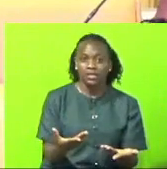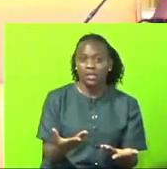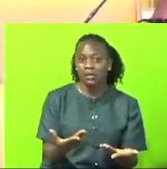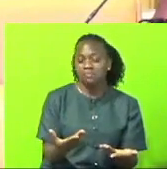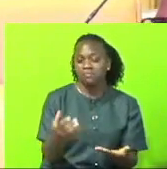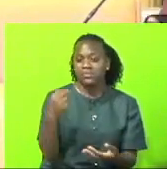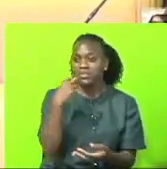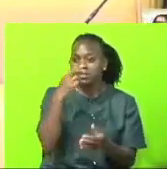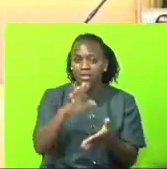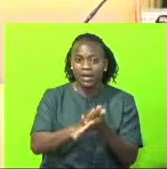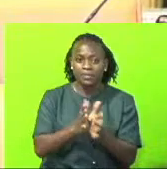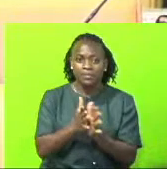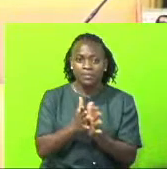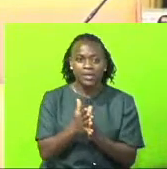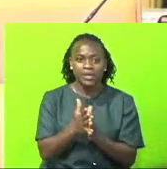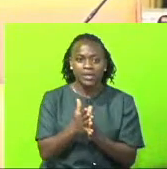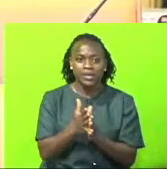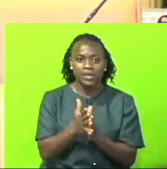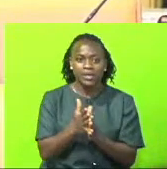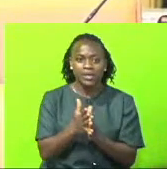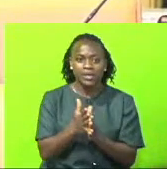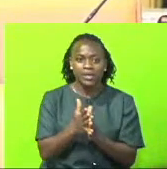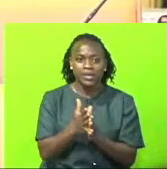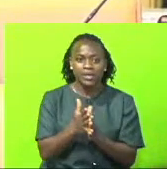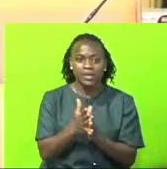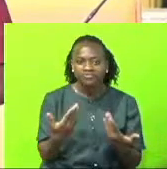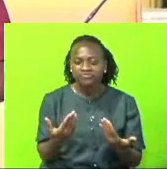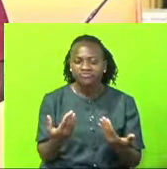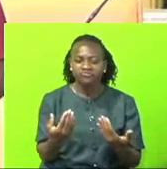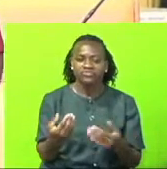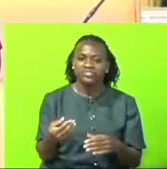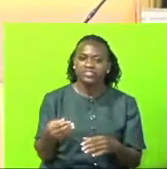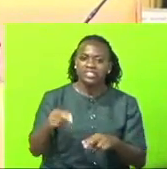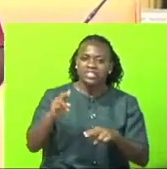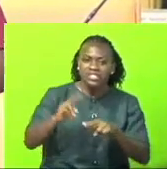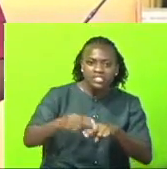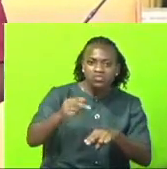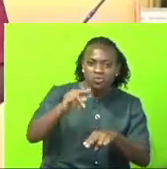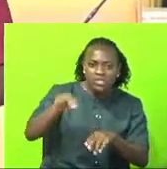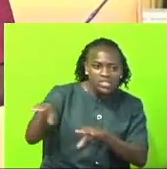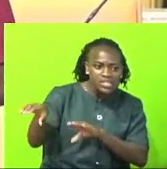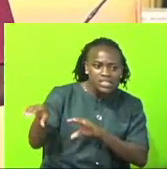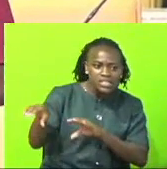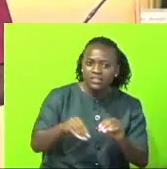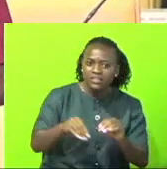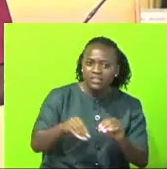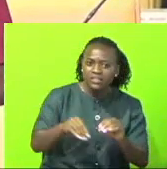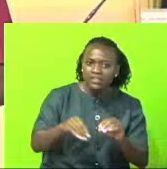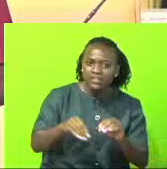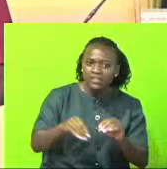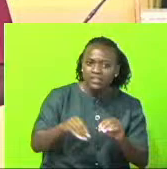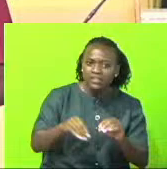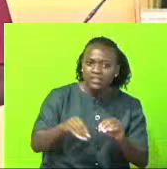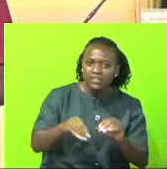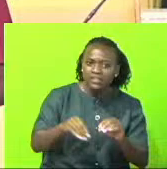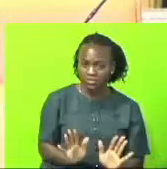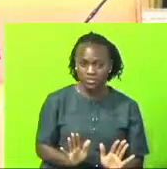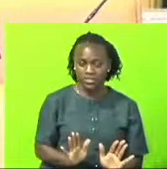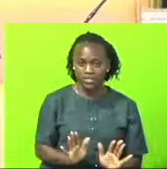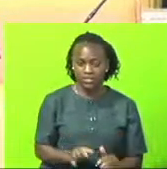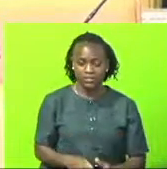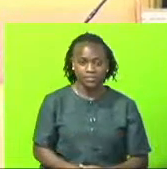as Speaker of the House, whether he had to vacate his seat. That is automaticity of law. Mr.